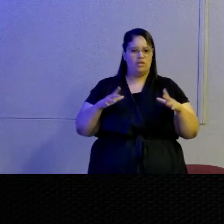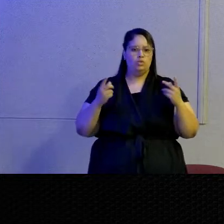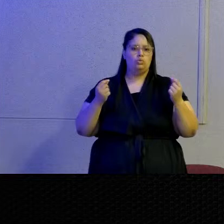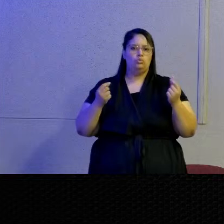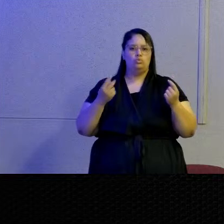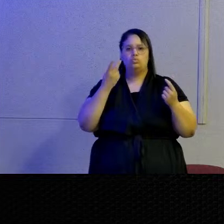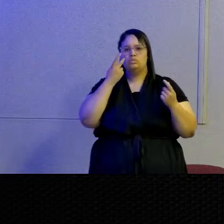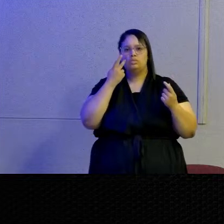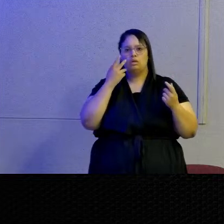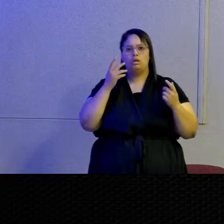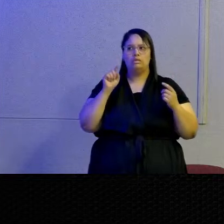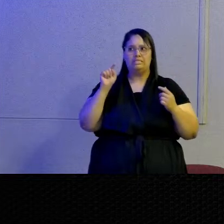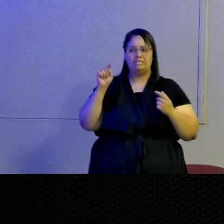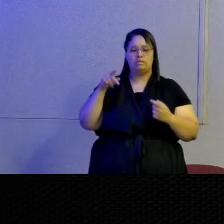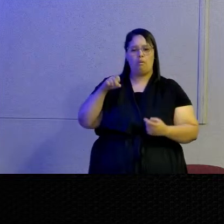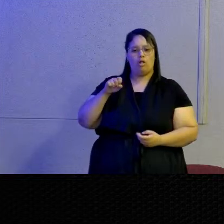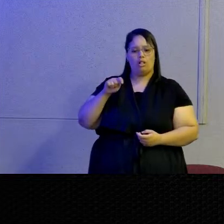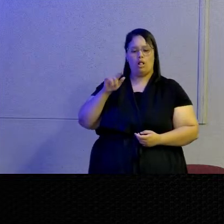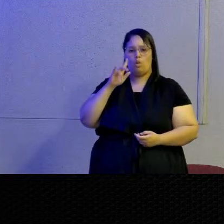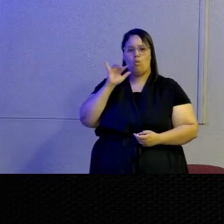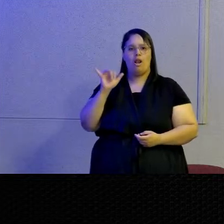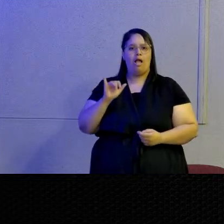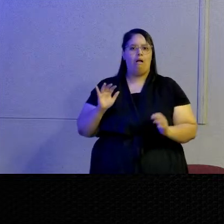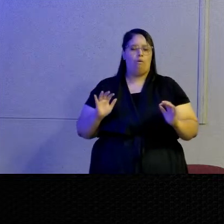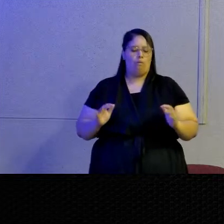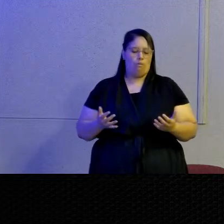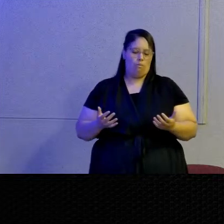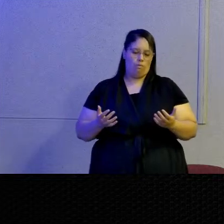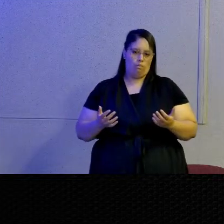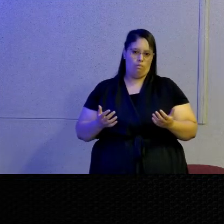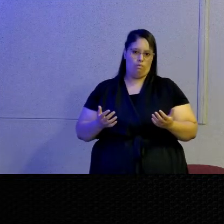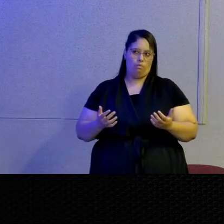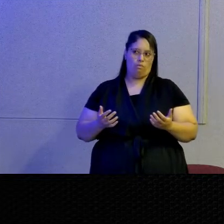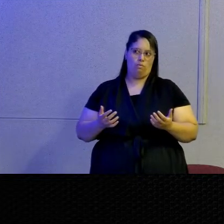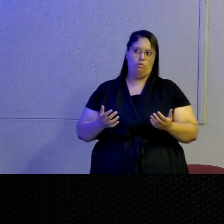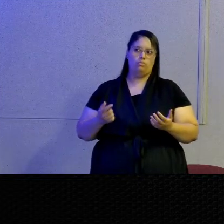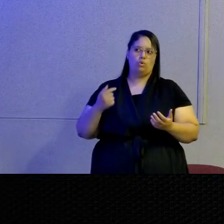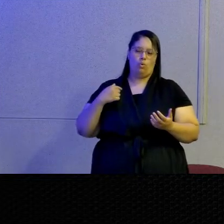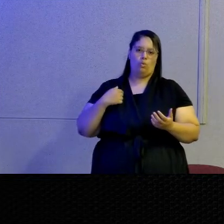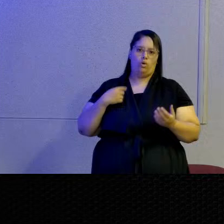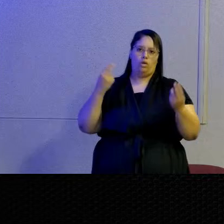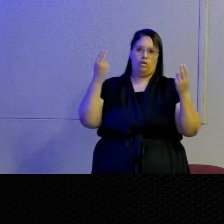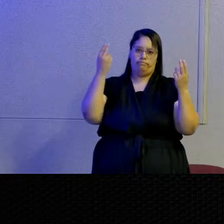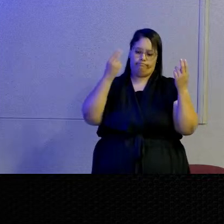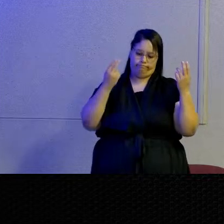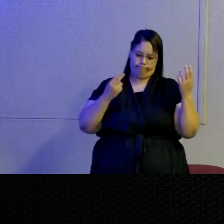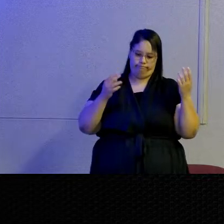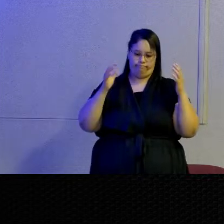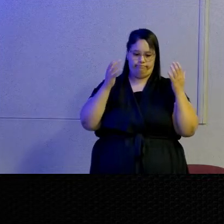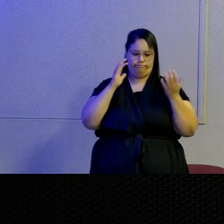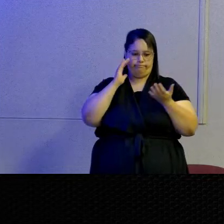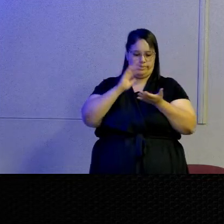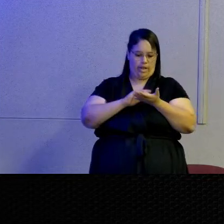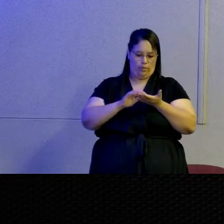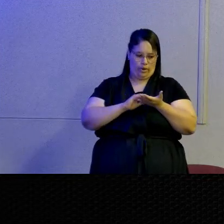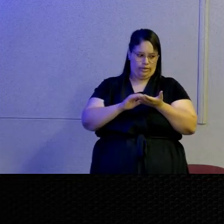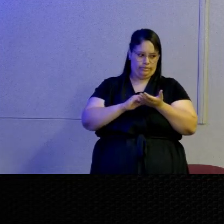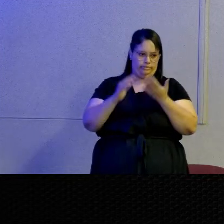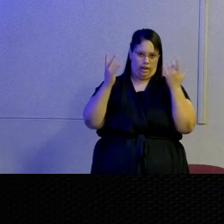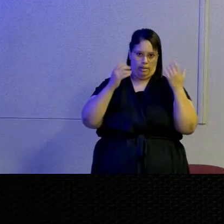what such a particle would look like. And we dusted off our calculations, and this is what you see